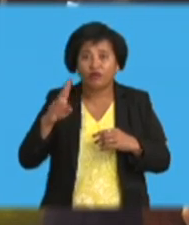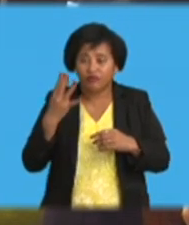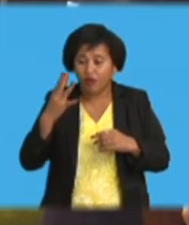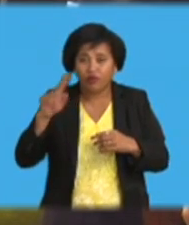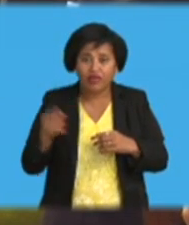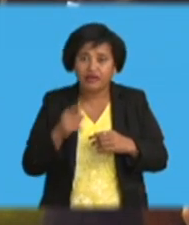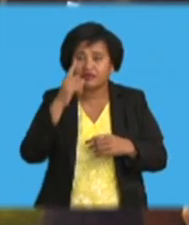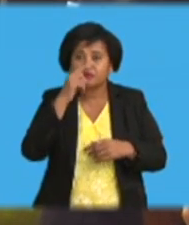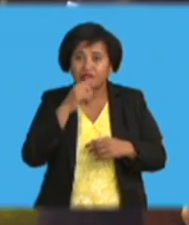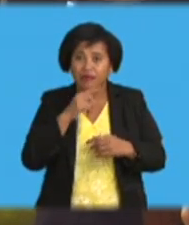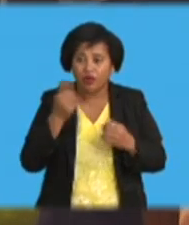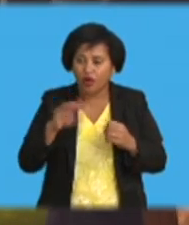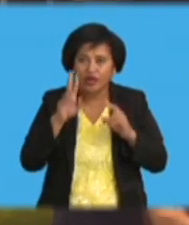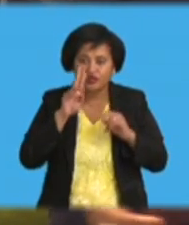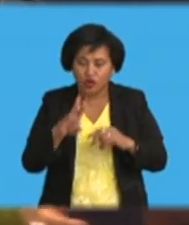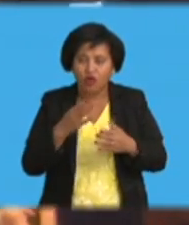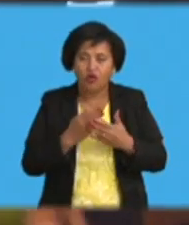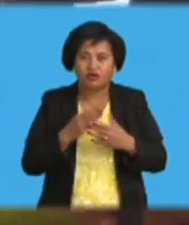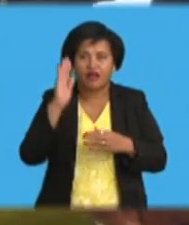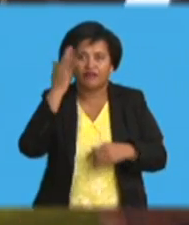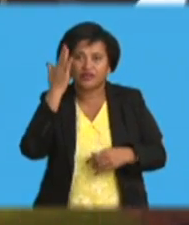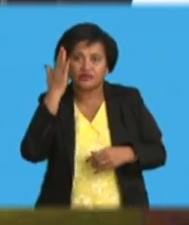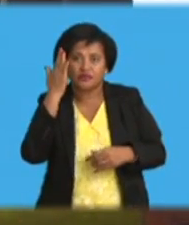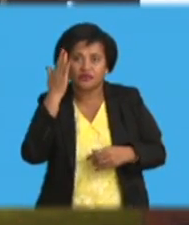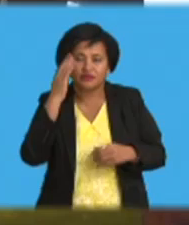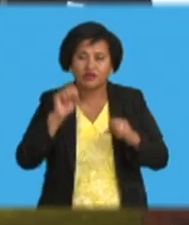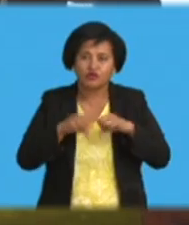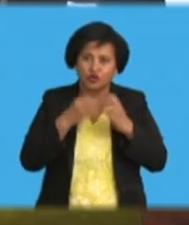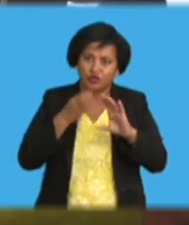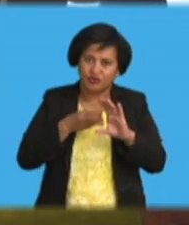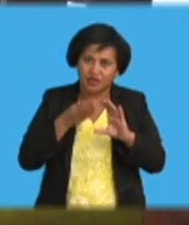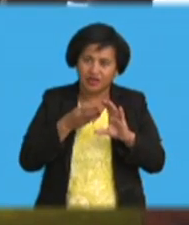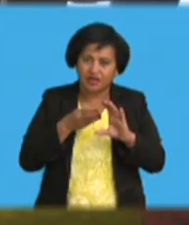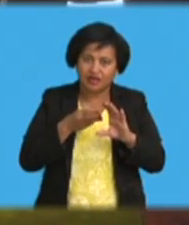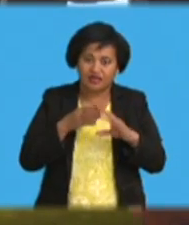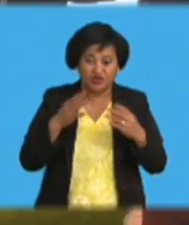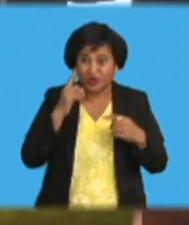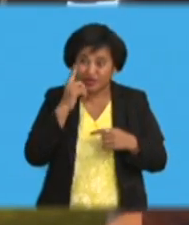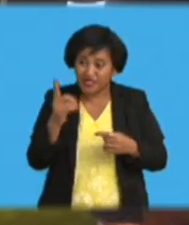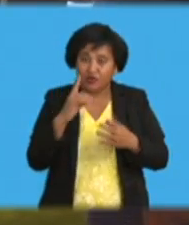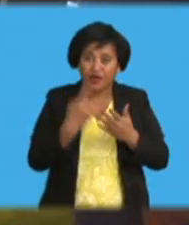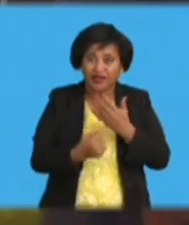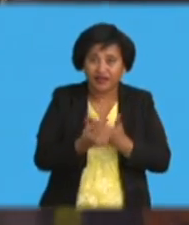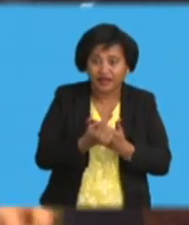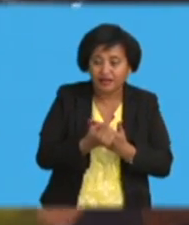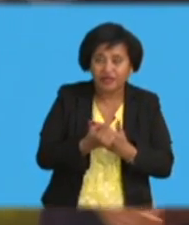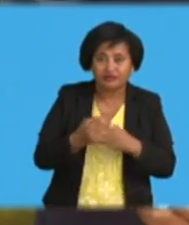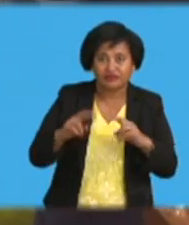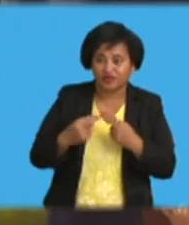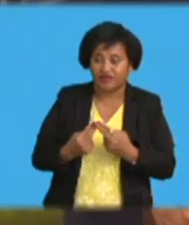thousands more would have seen it on social media. So we cannot underestimate the impact of this kind of behavior and what it can